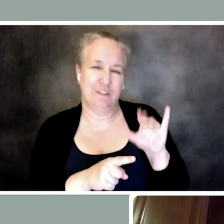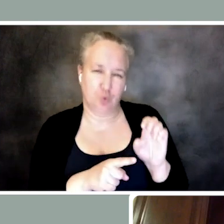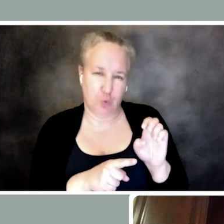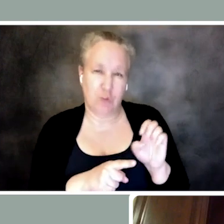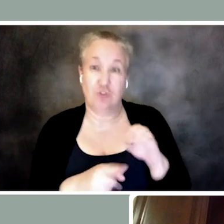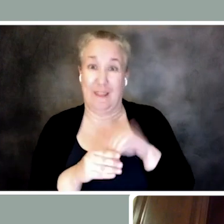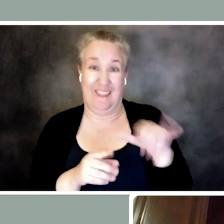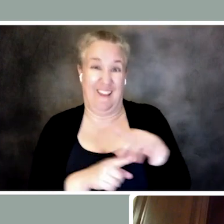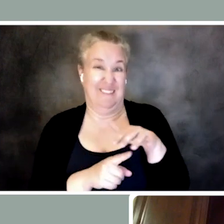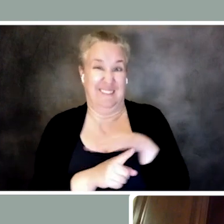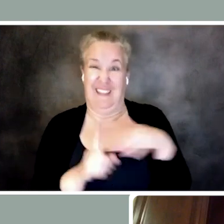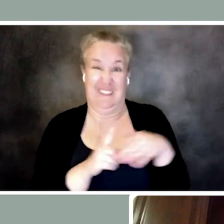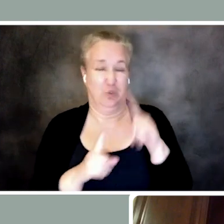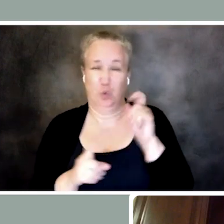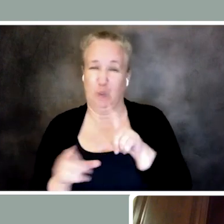setting.